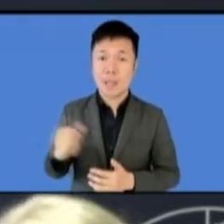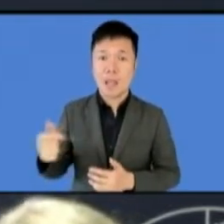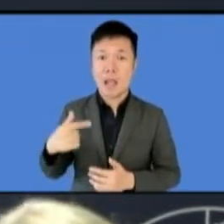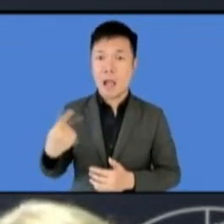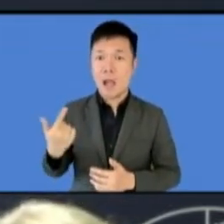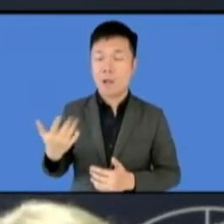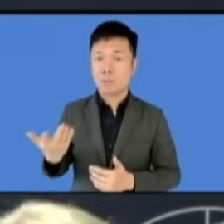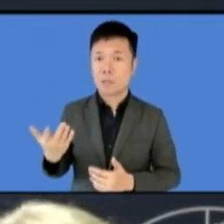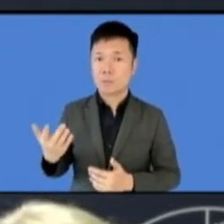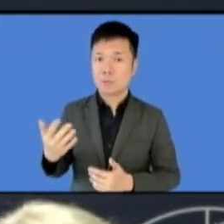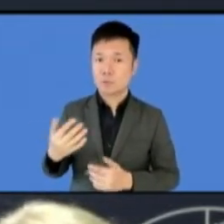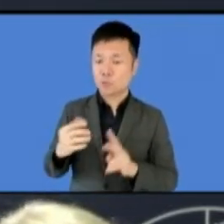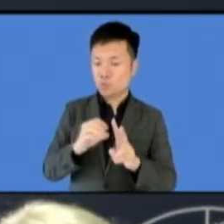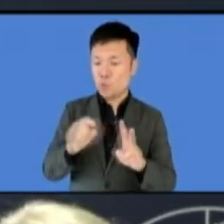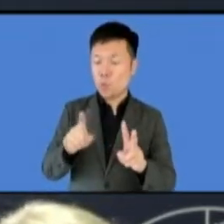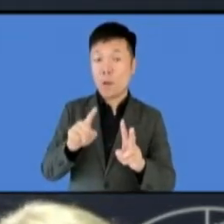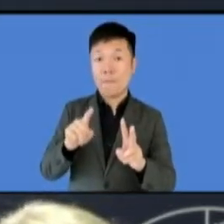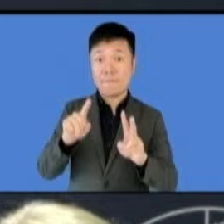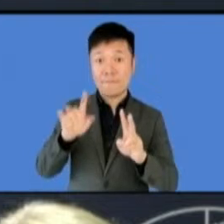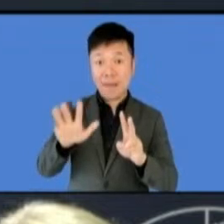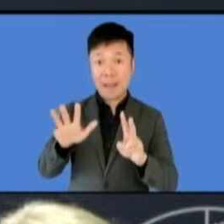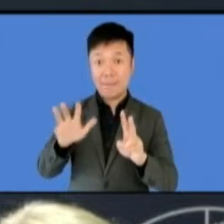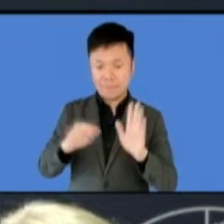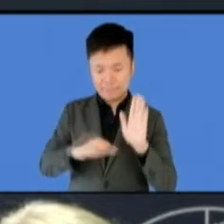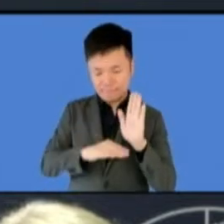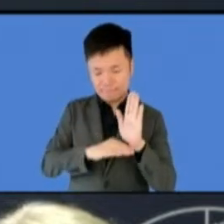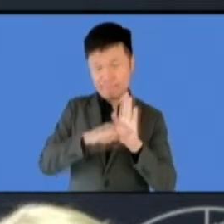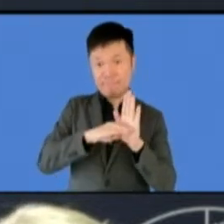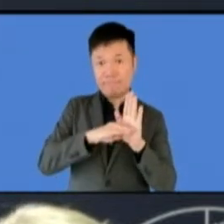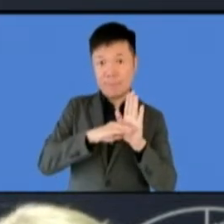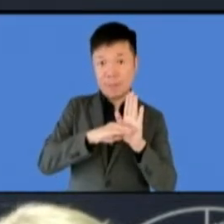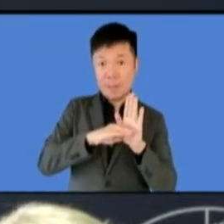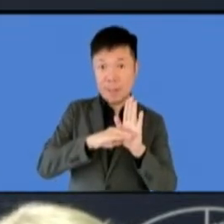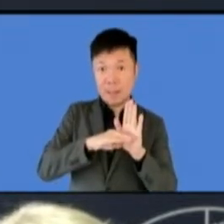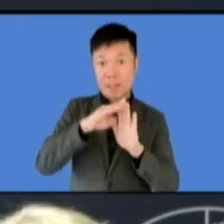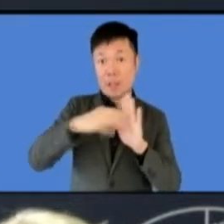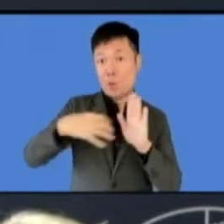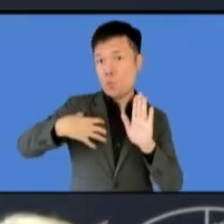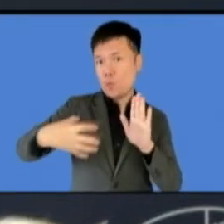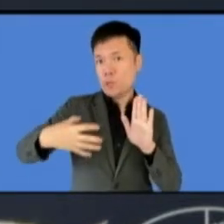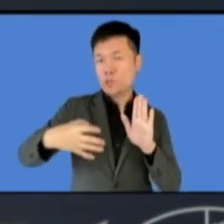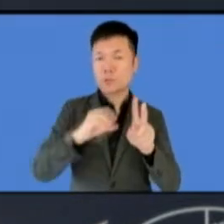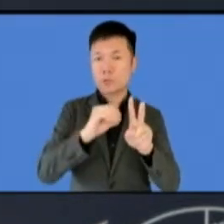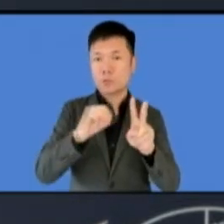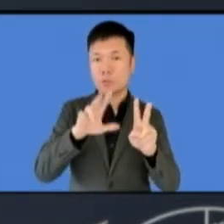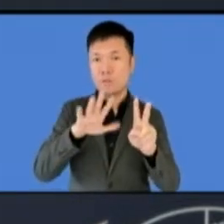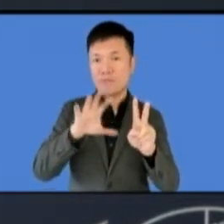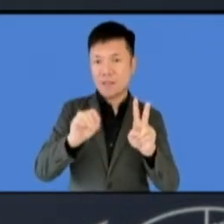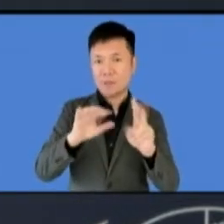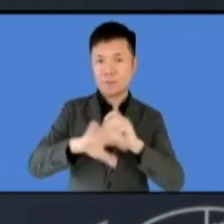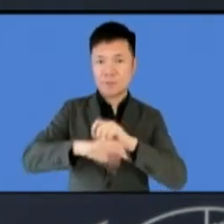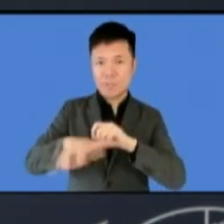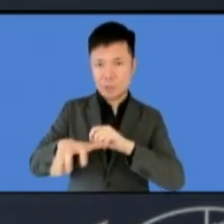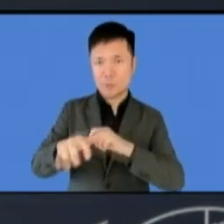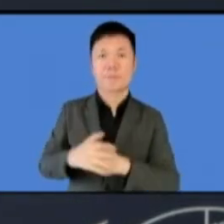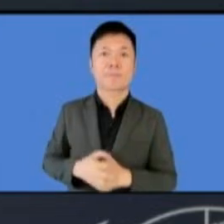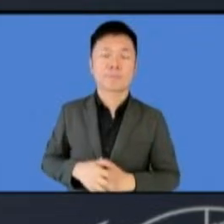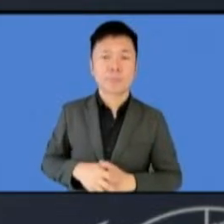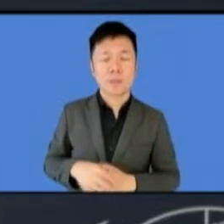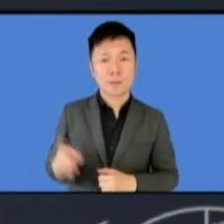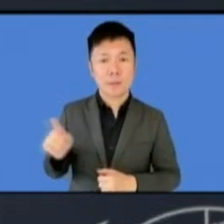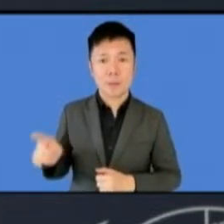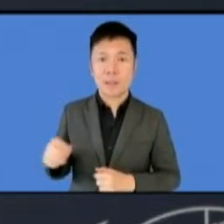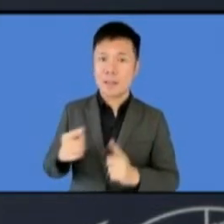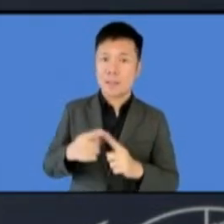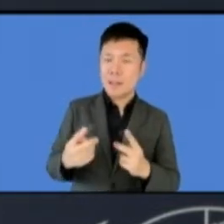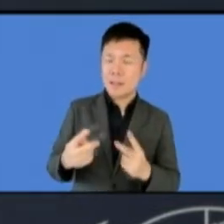around about 2015 and had aspirations to become a high-income country by about 2050. I was reflecting on the experience of